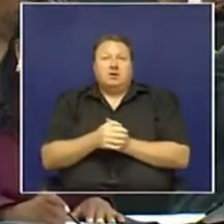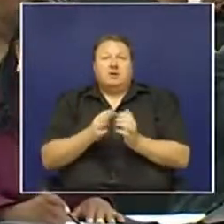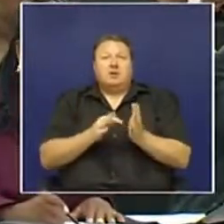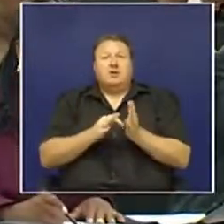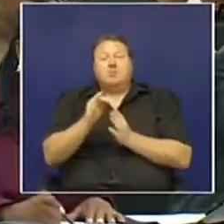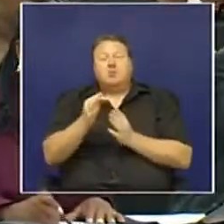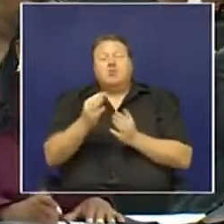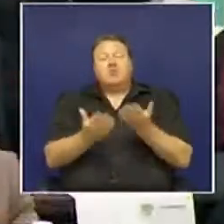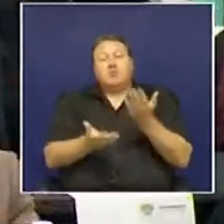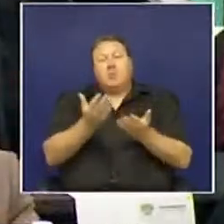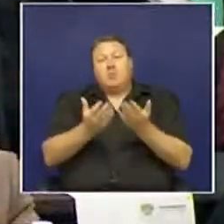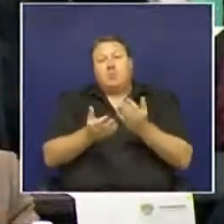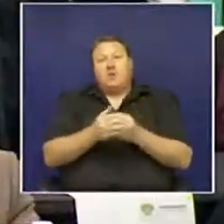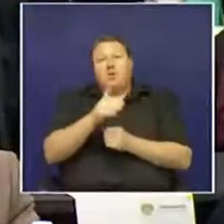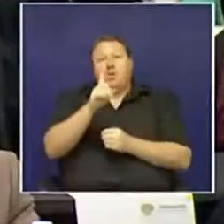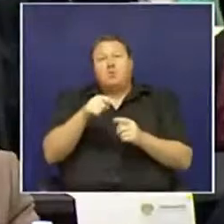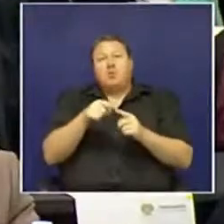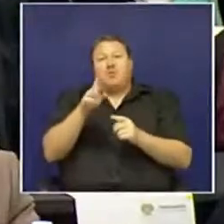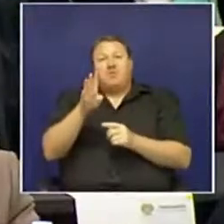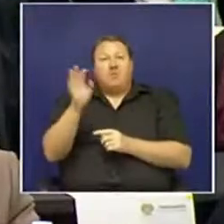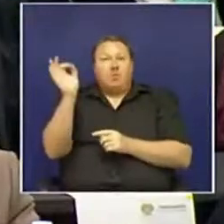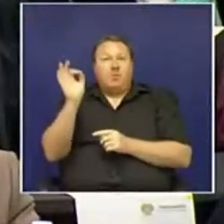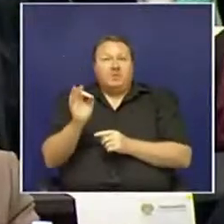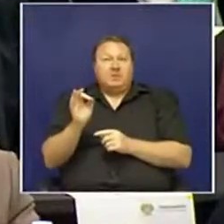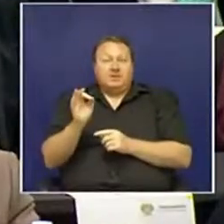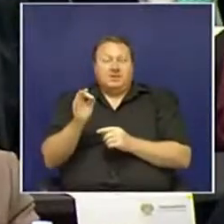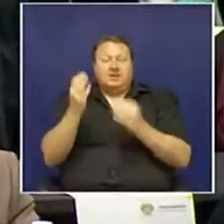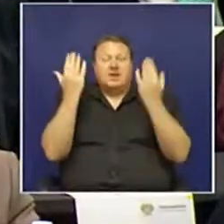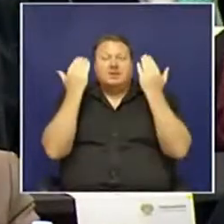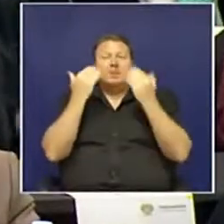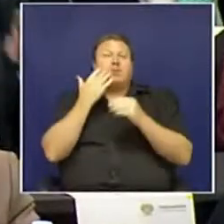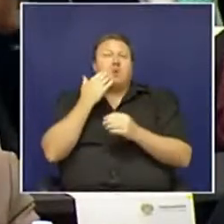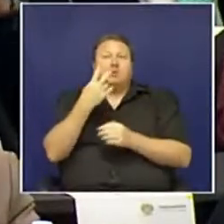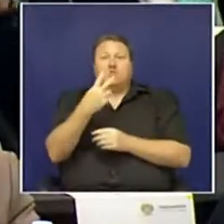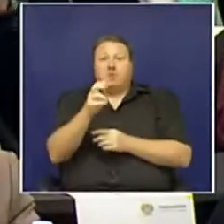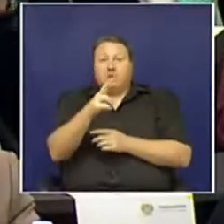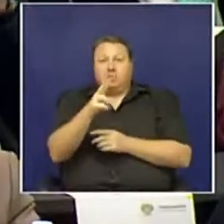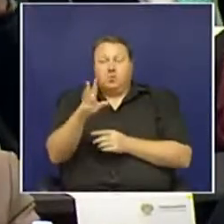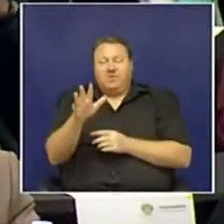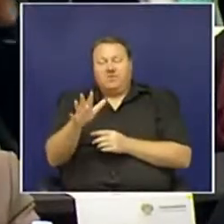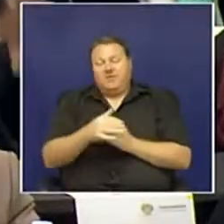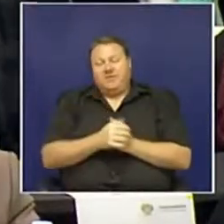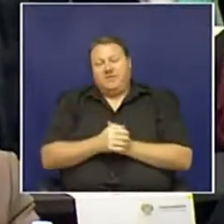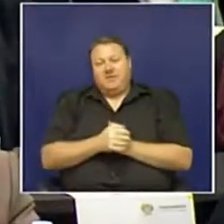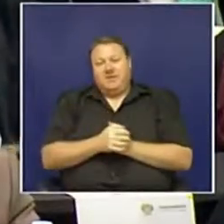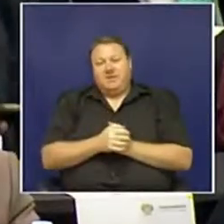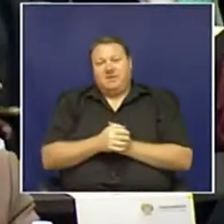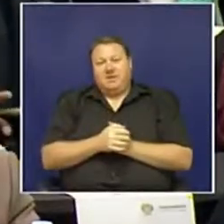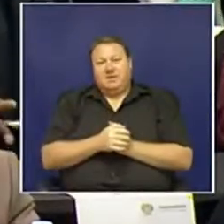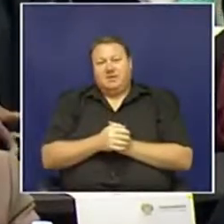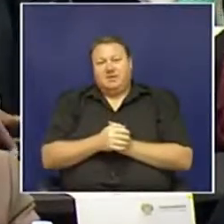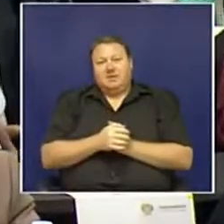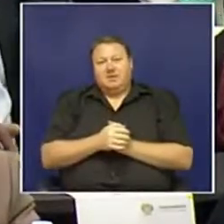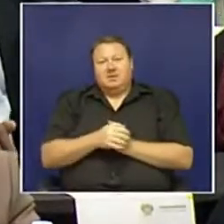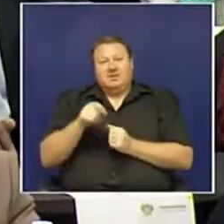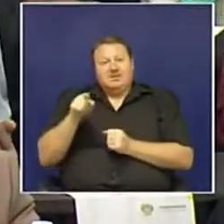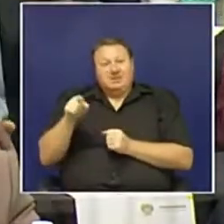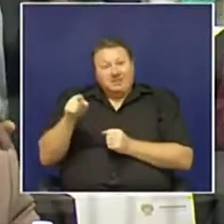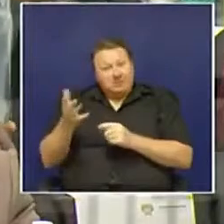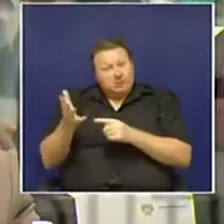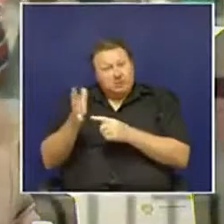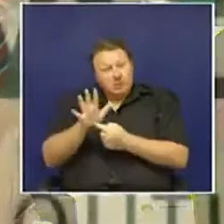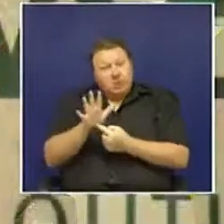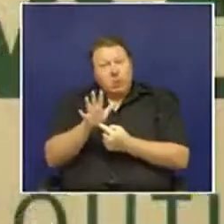1.4% estimated in 2025. This improvement reflects the continued strengthening of economic